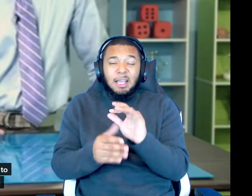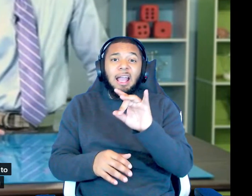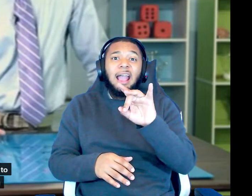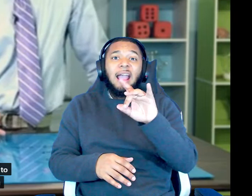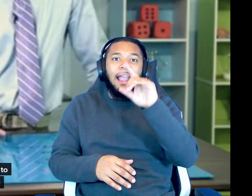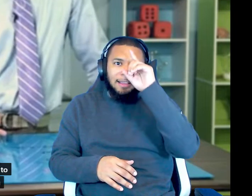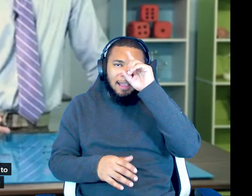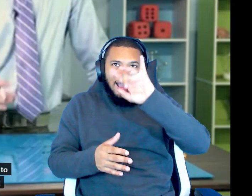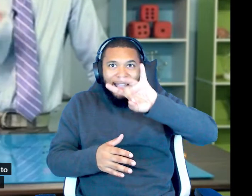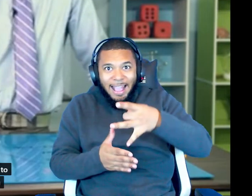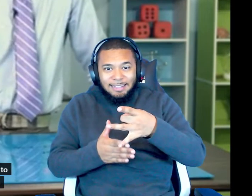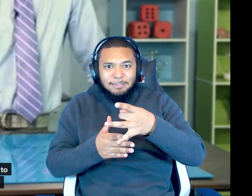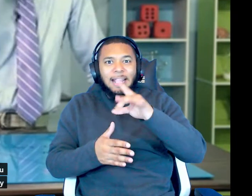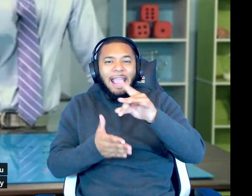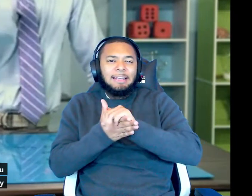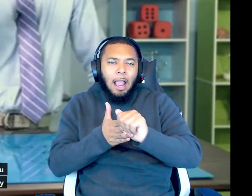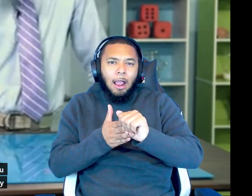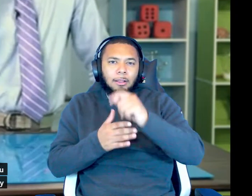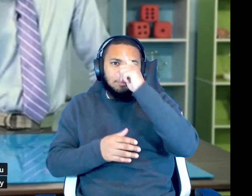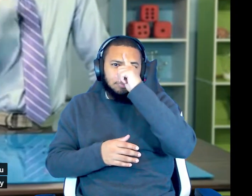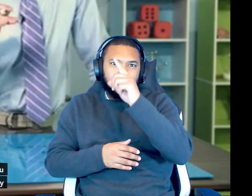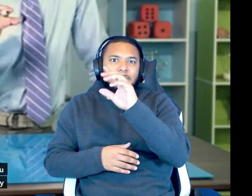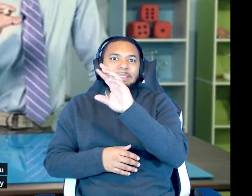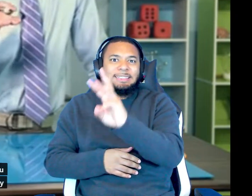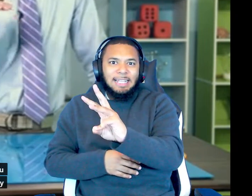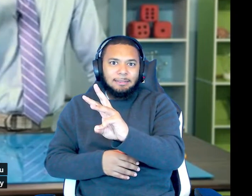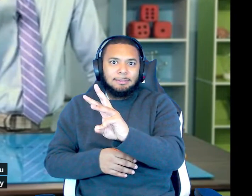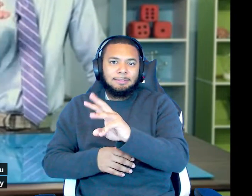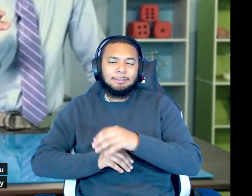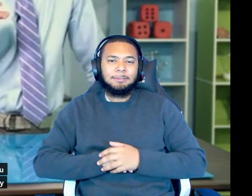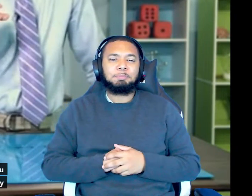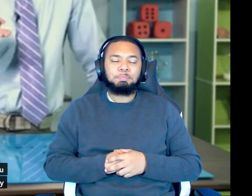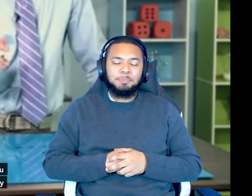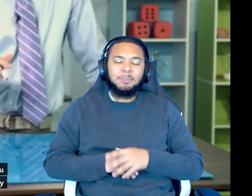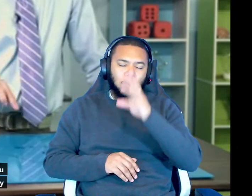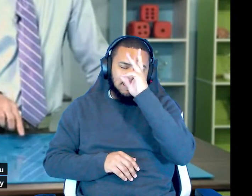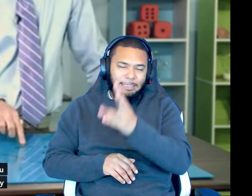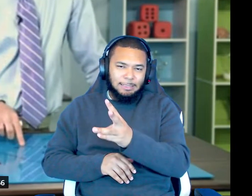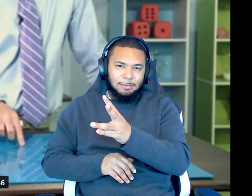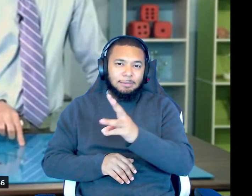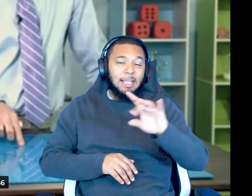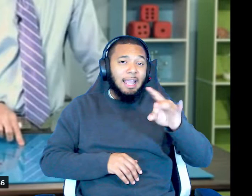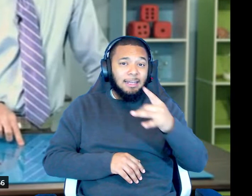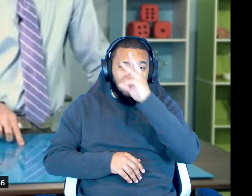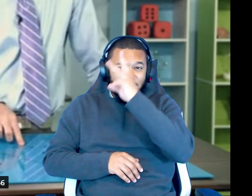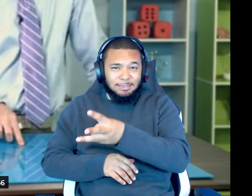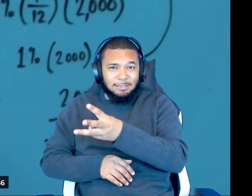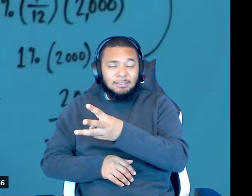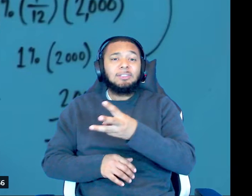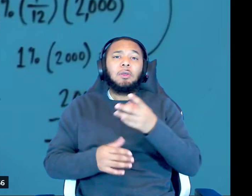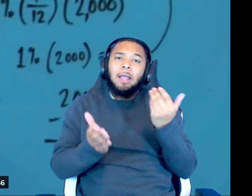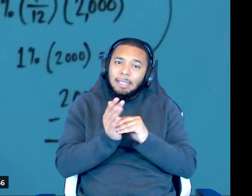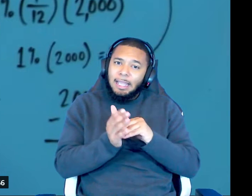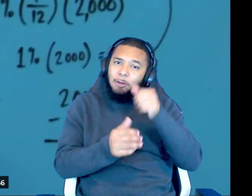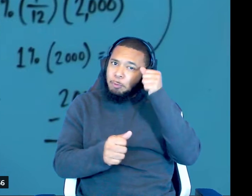Super cool. As you chip away at that principal and you owe less and less money, you'll pay less and less interest.